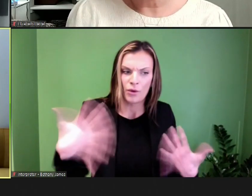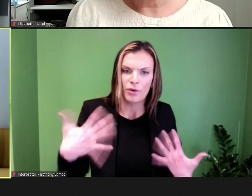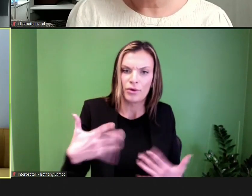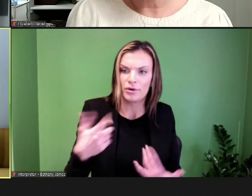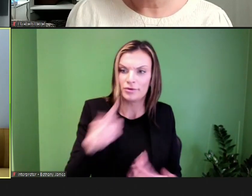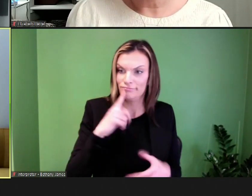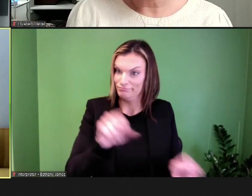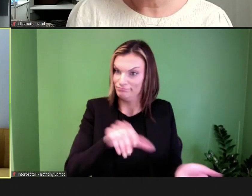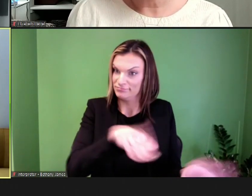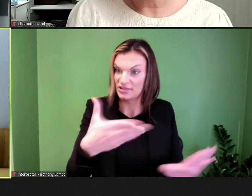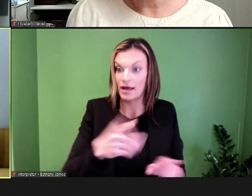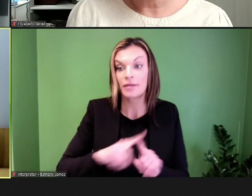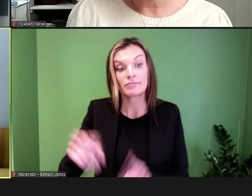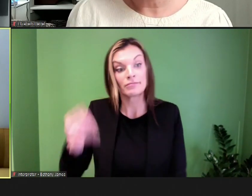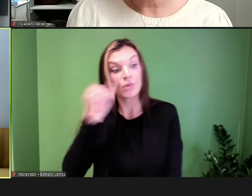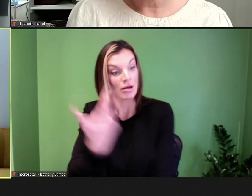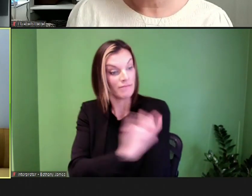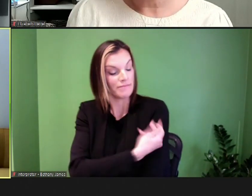severe complications.